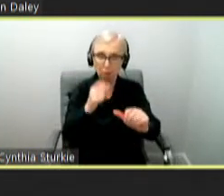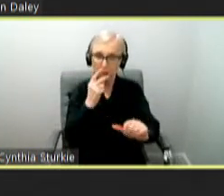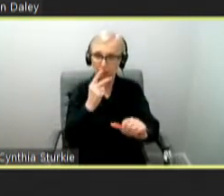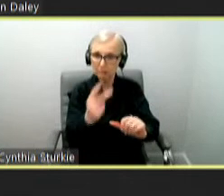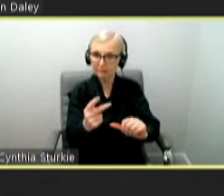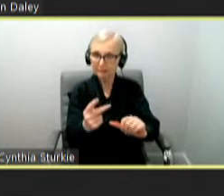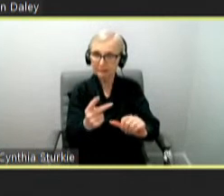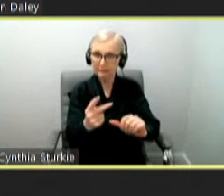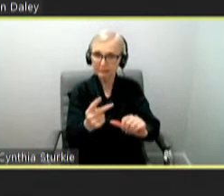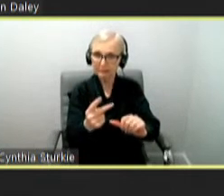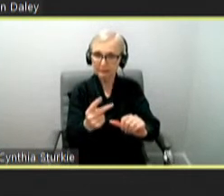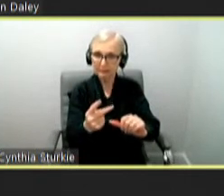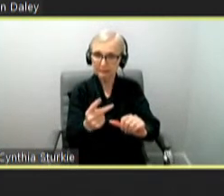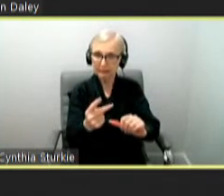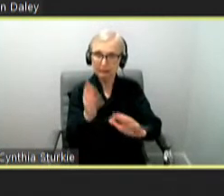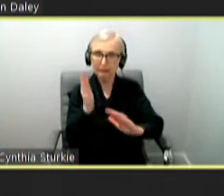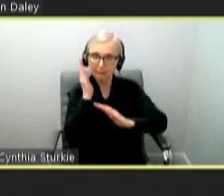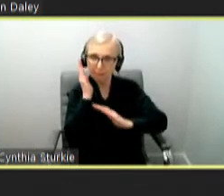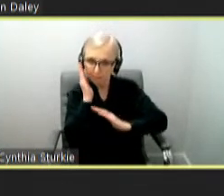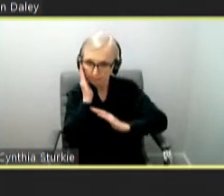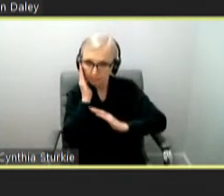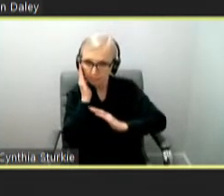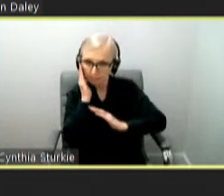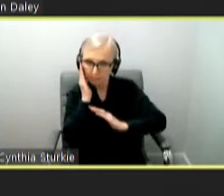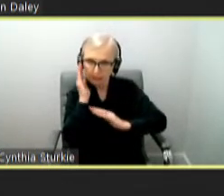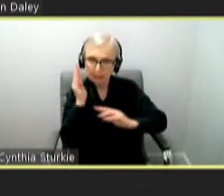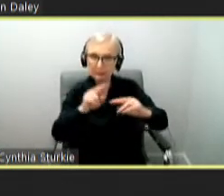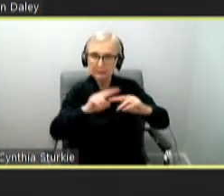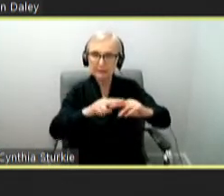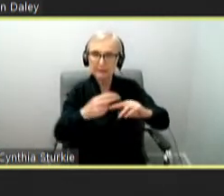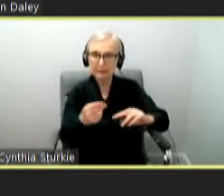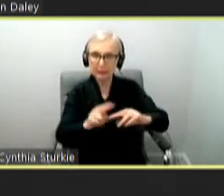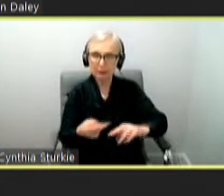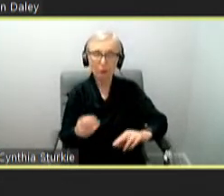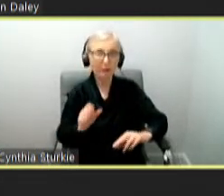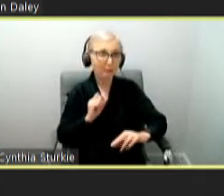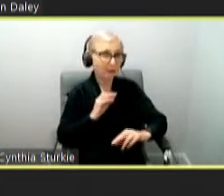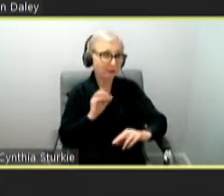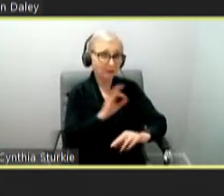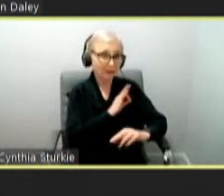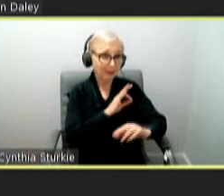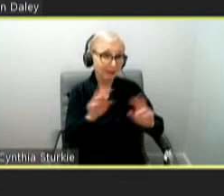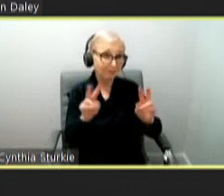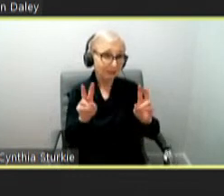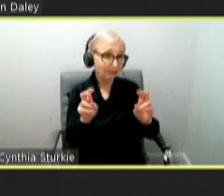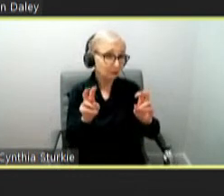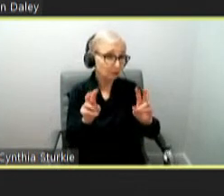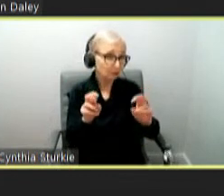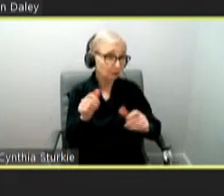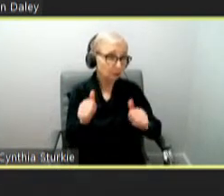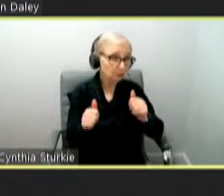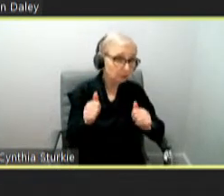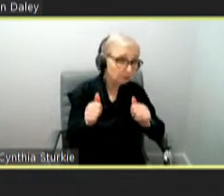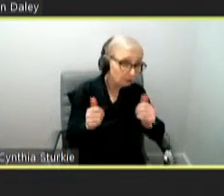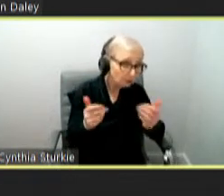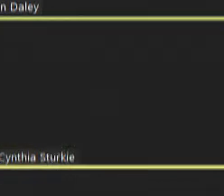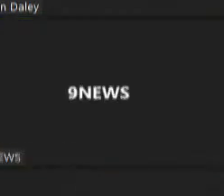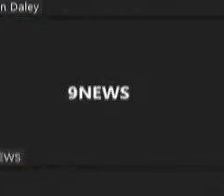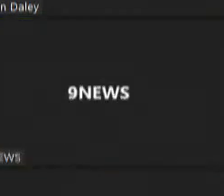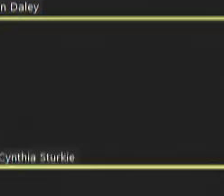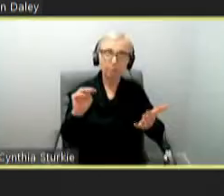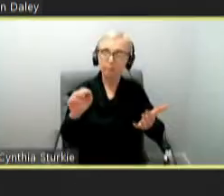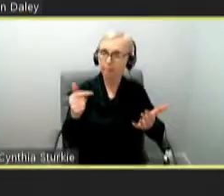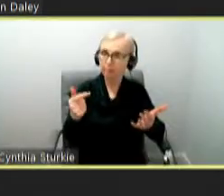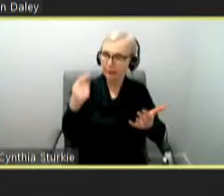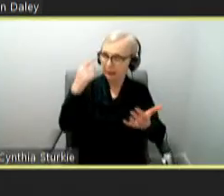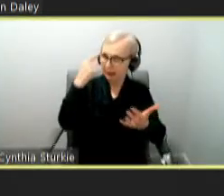the supply of beds decrease because of the staffing issues. So, Meg, I think